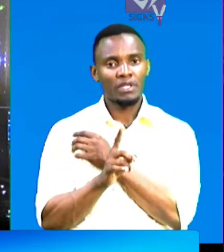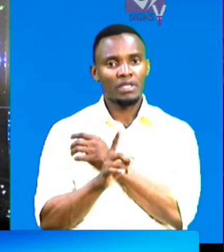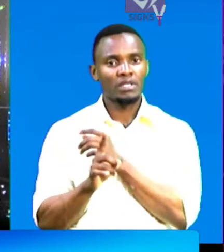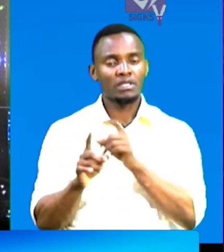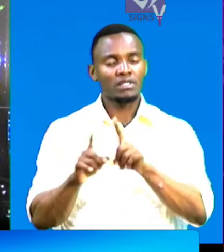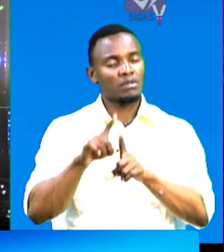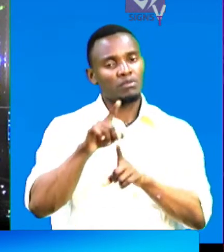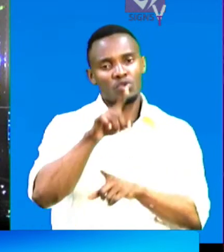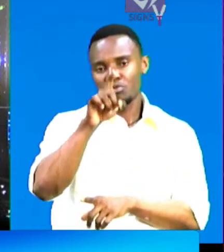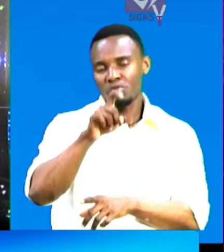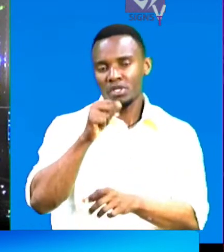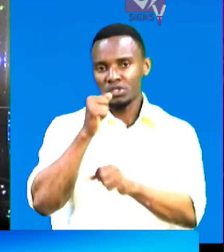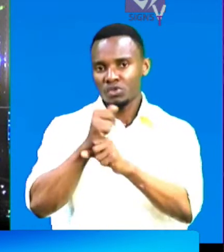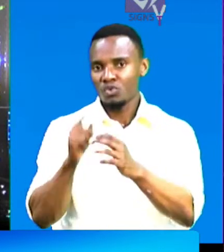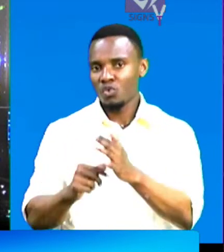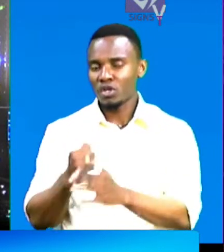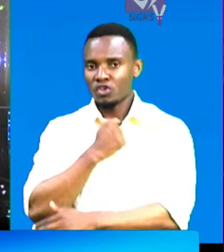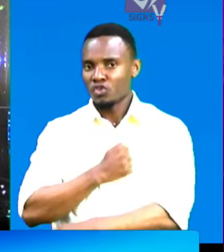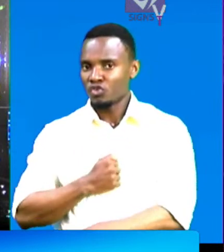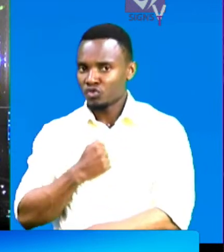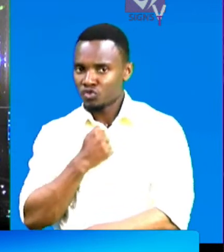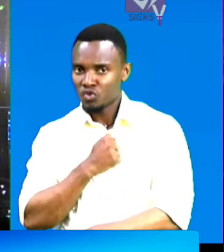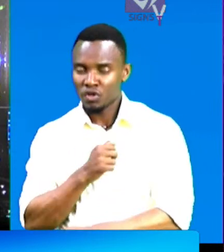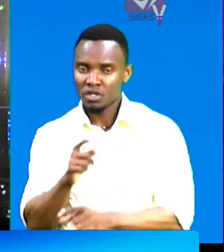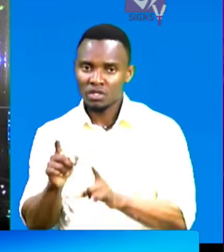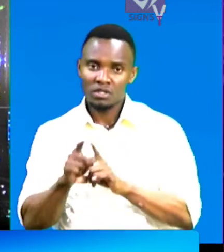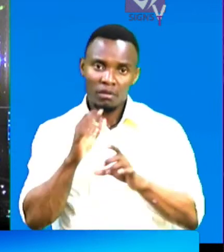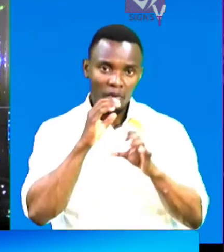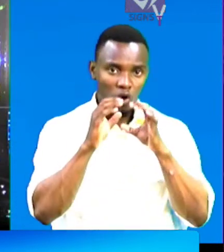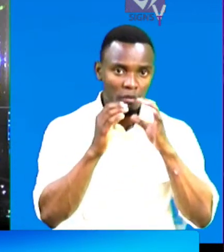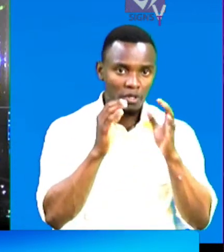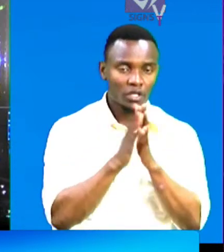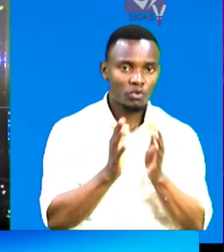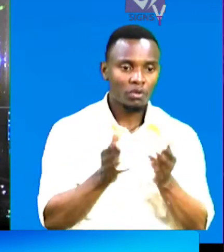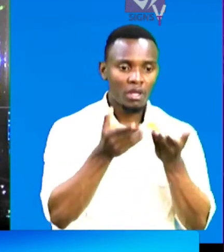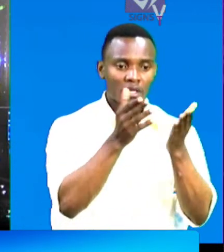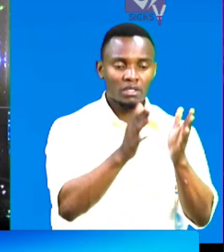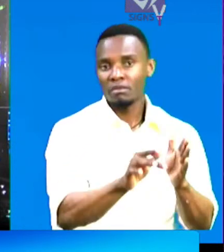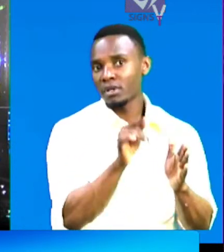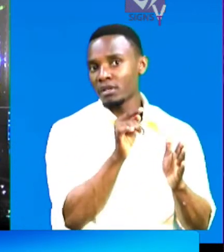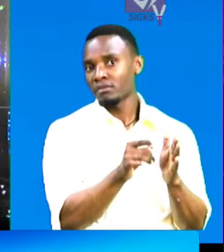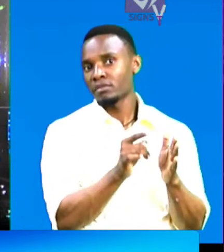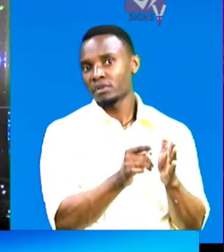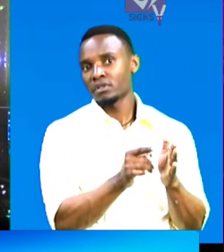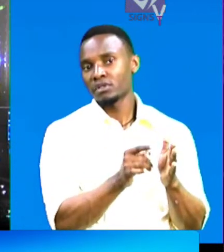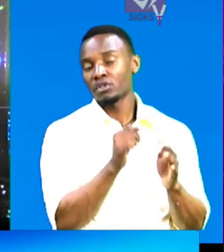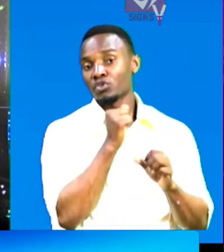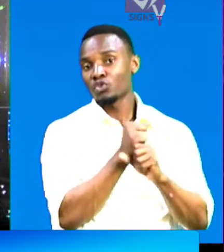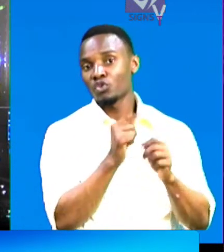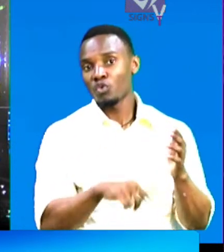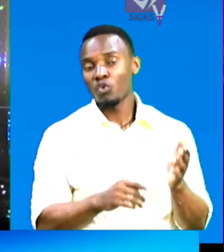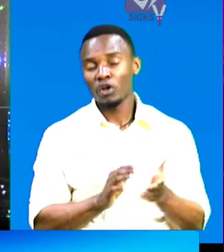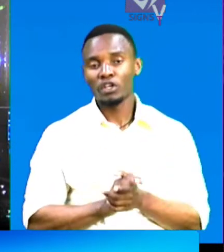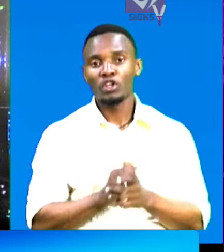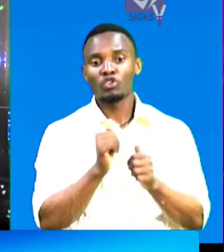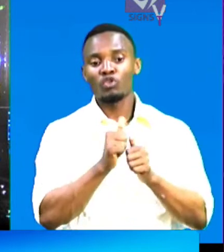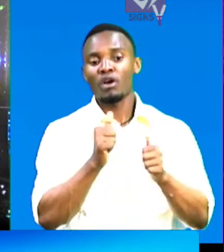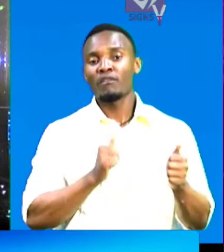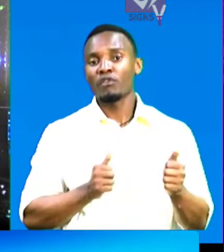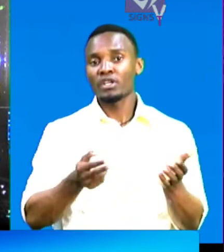have to apologize and make sure you communicate with your supplier not to